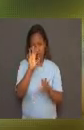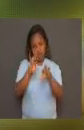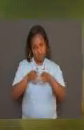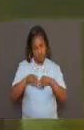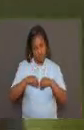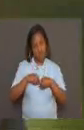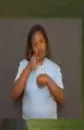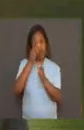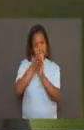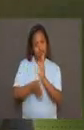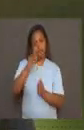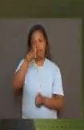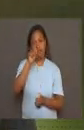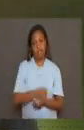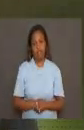accept.